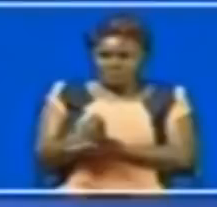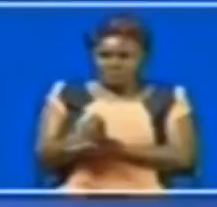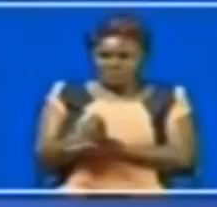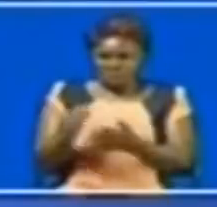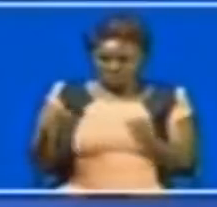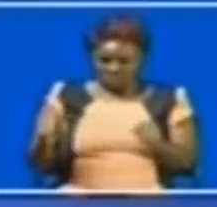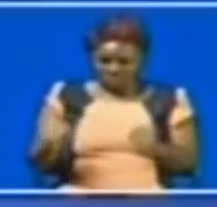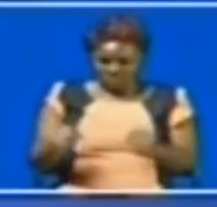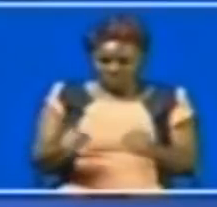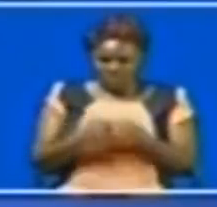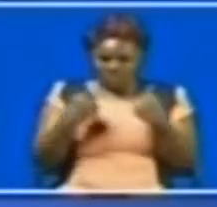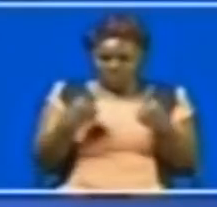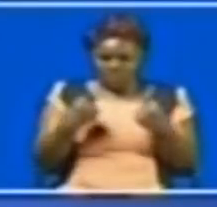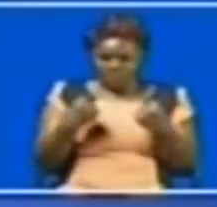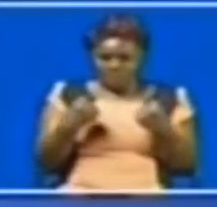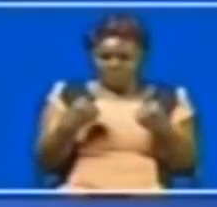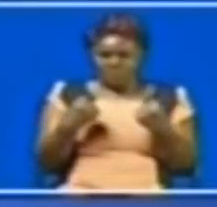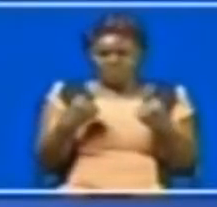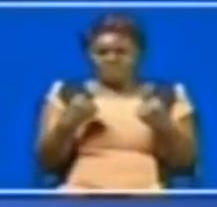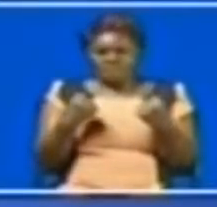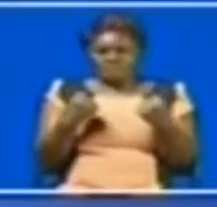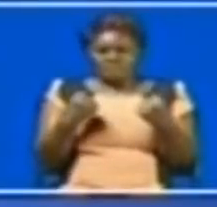being done at the end of the day.